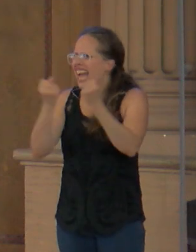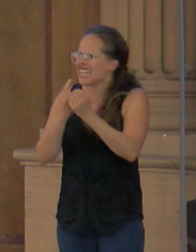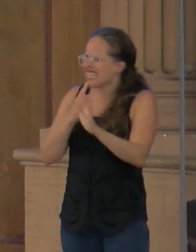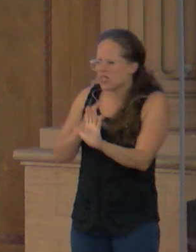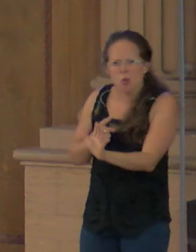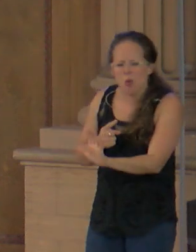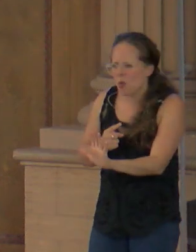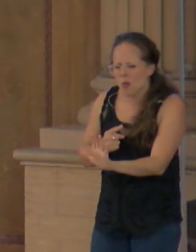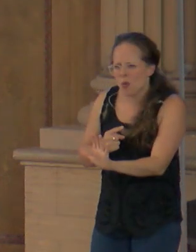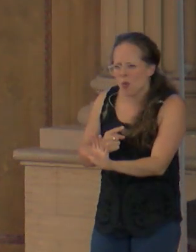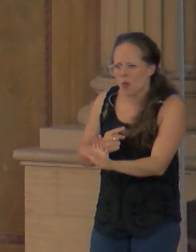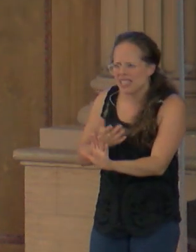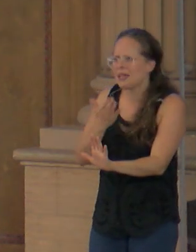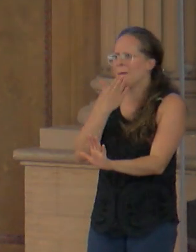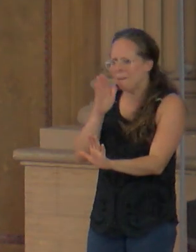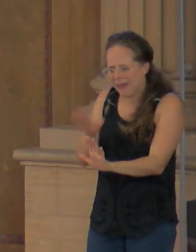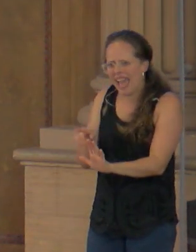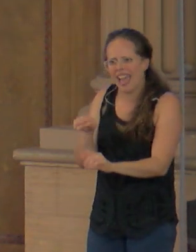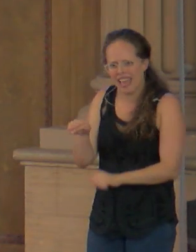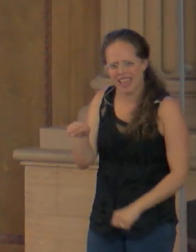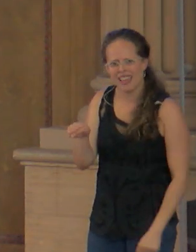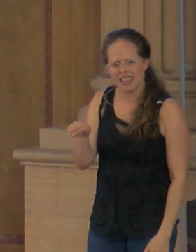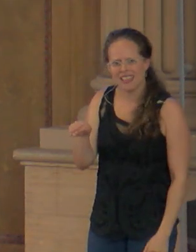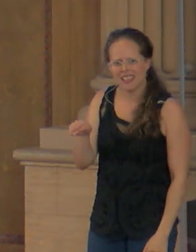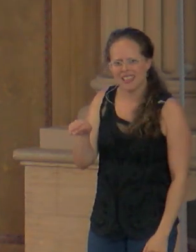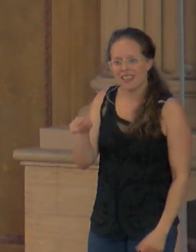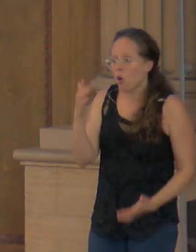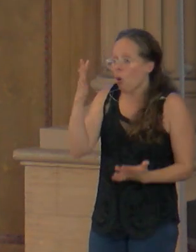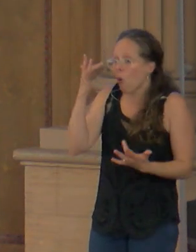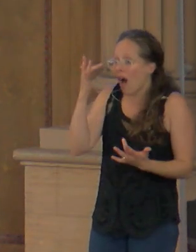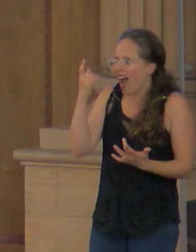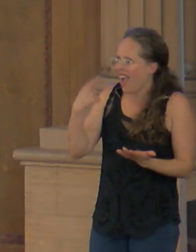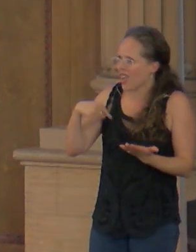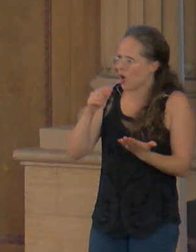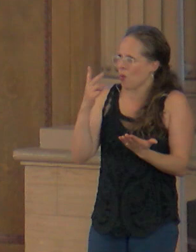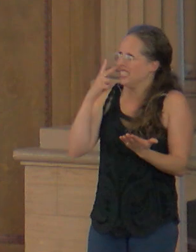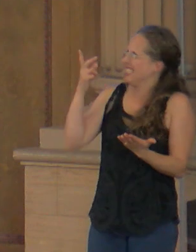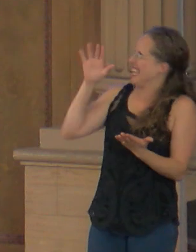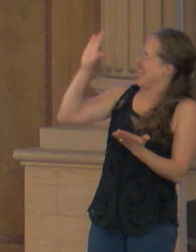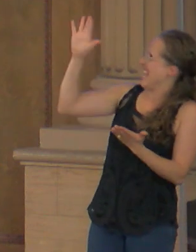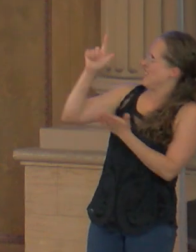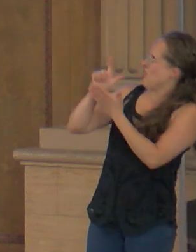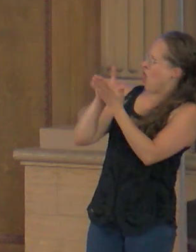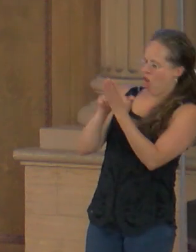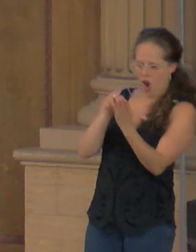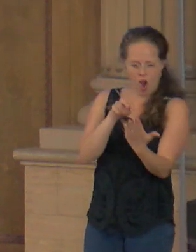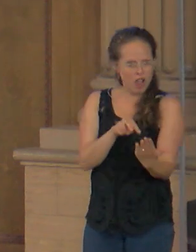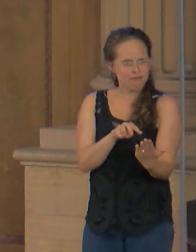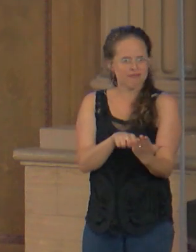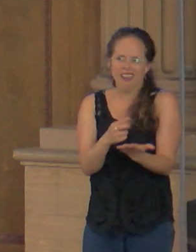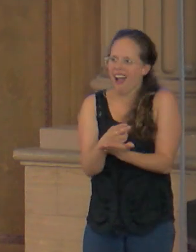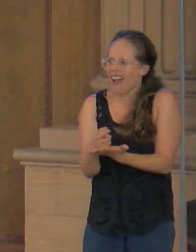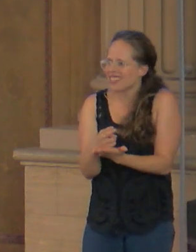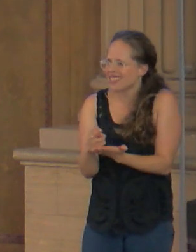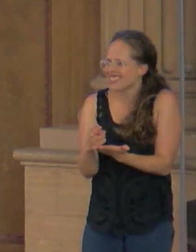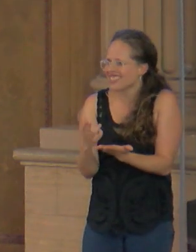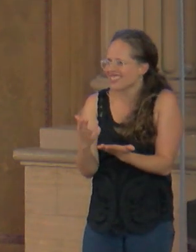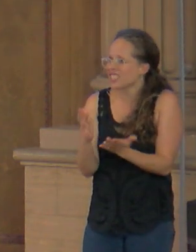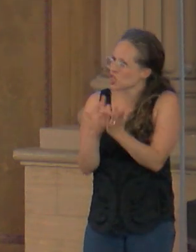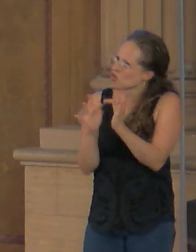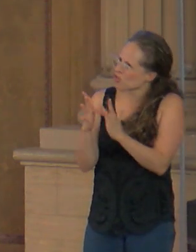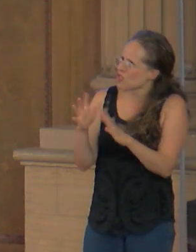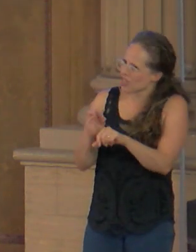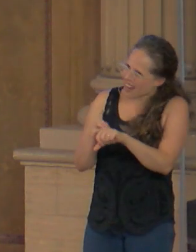that's bad because we've been historically influenced by God's moral law and by the influence of Christianity. We know